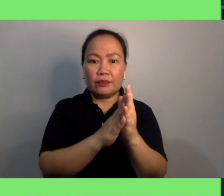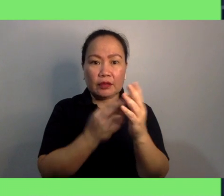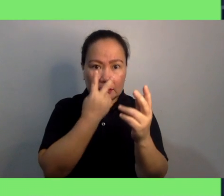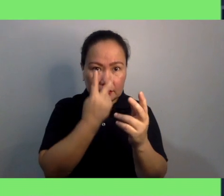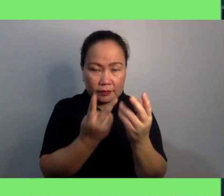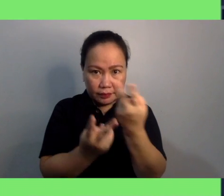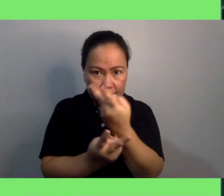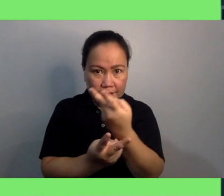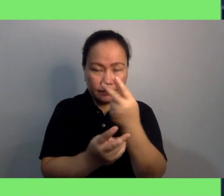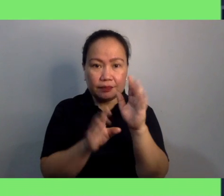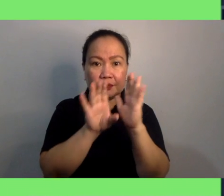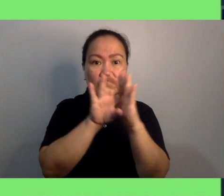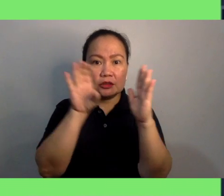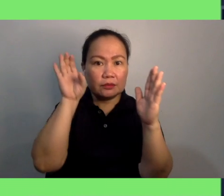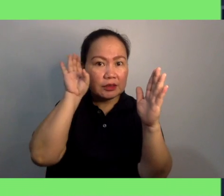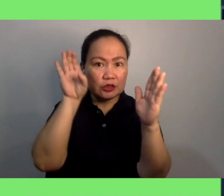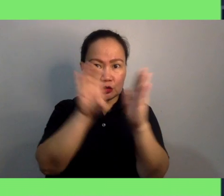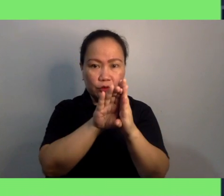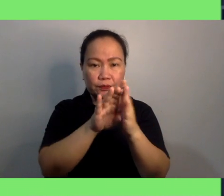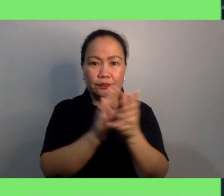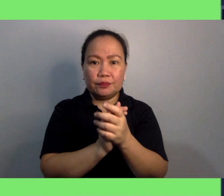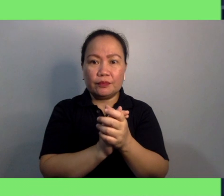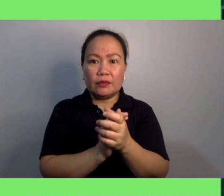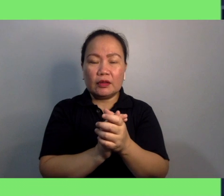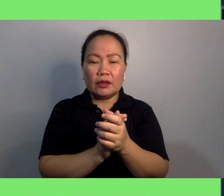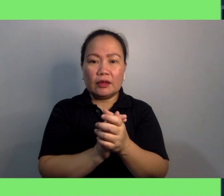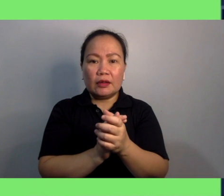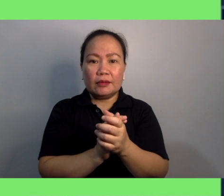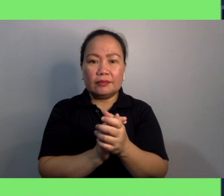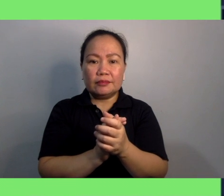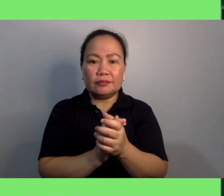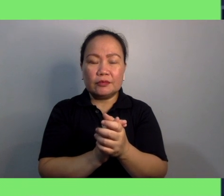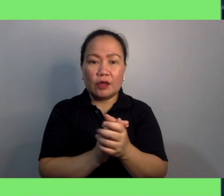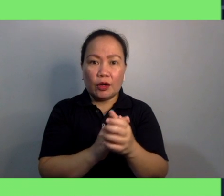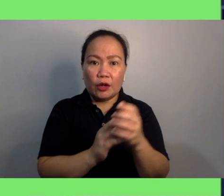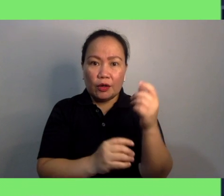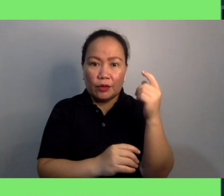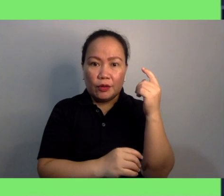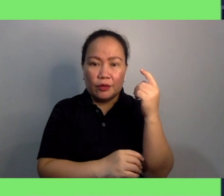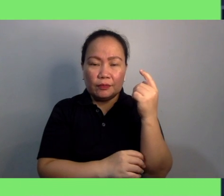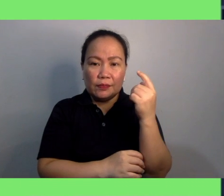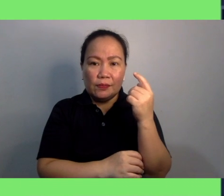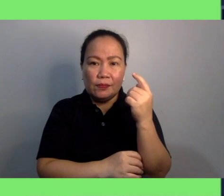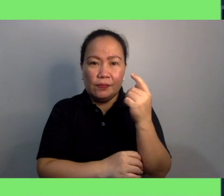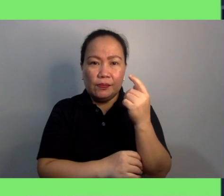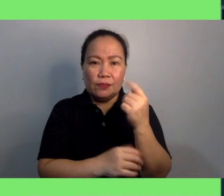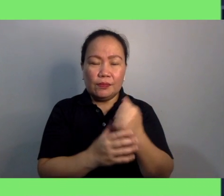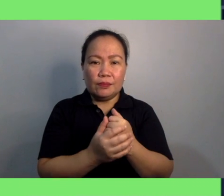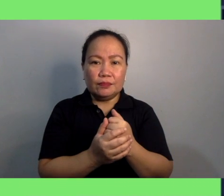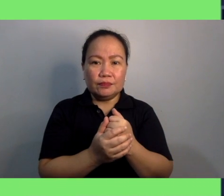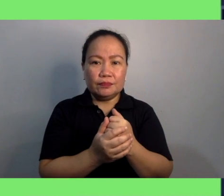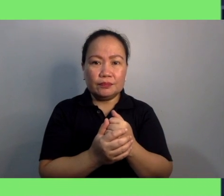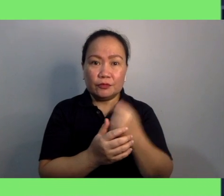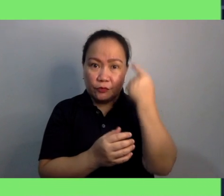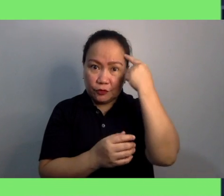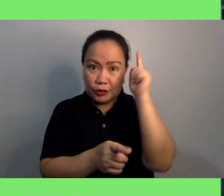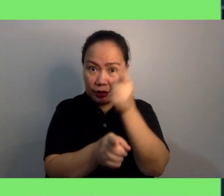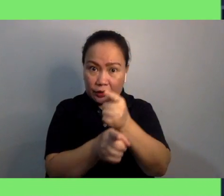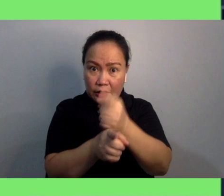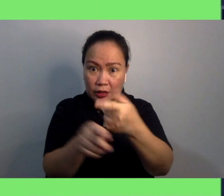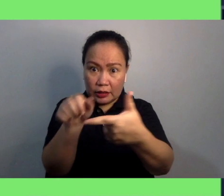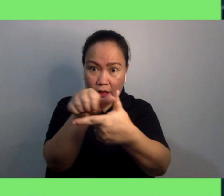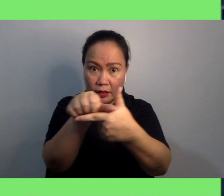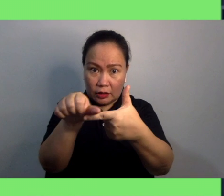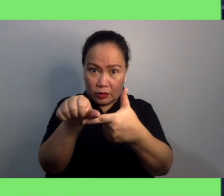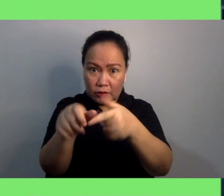corner na to. Okay. And then for acute angle, always remember that the right angle is exactly 90 degrees. So,